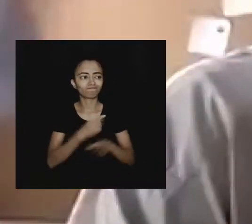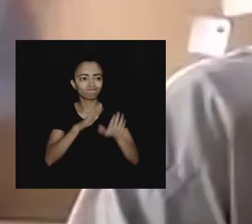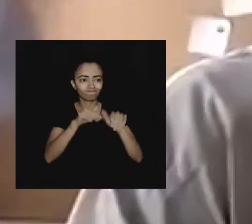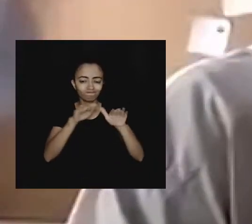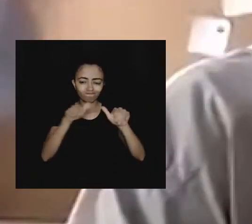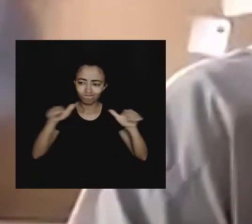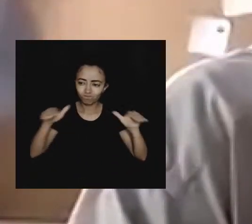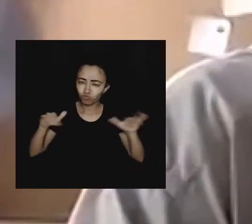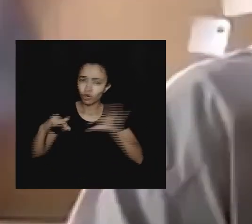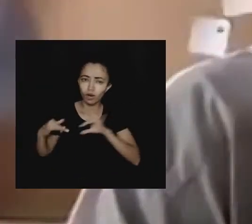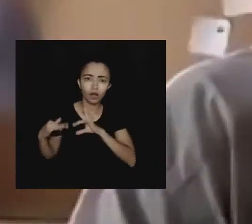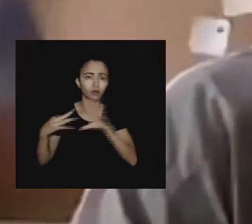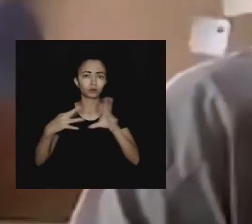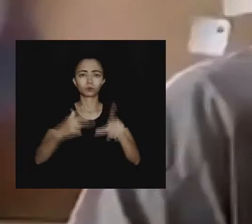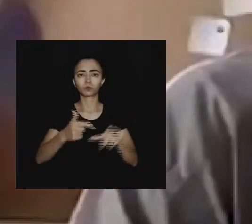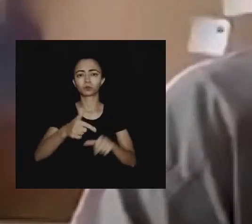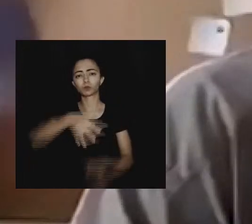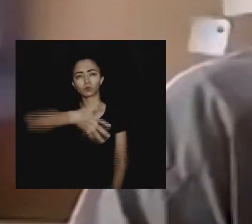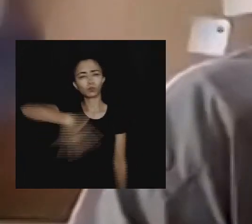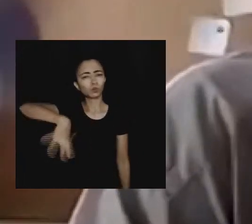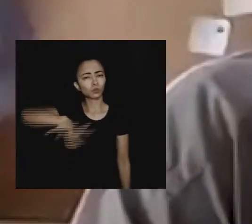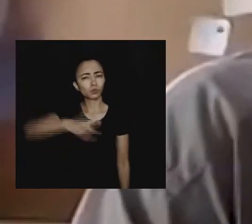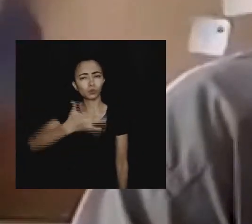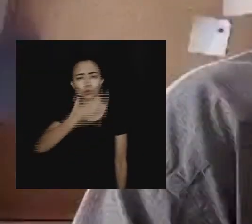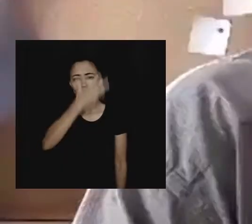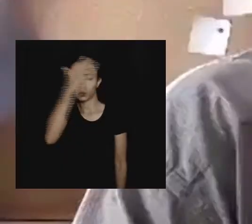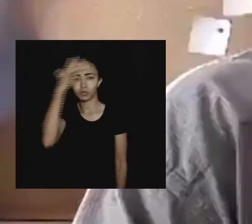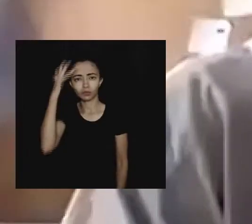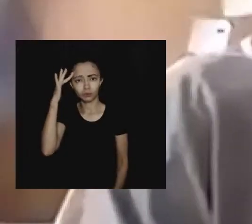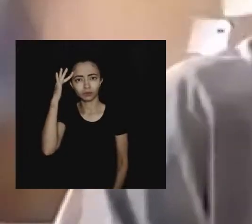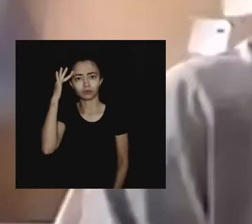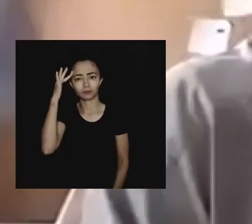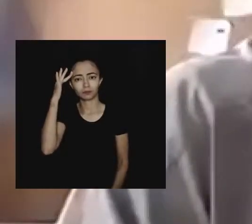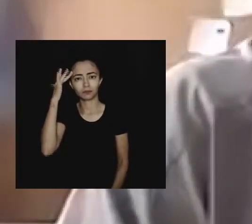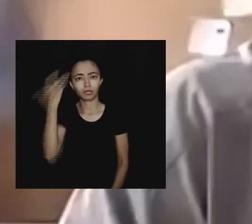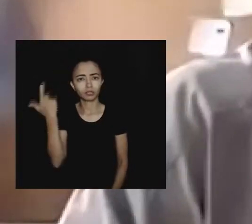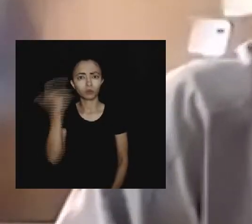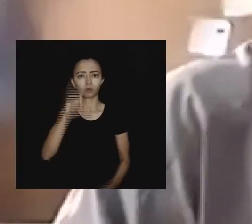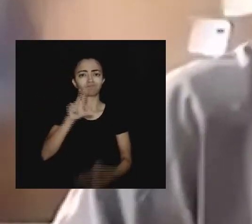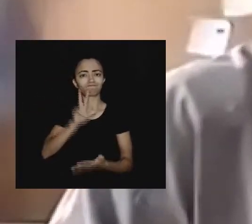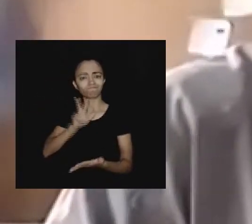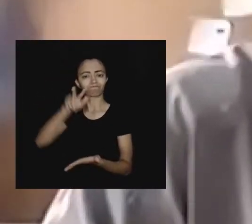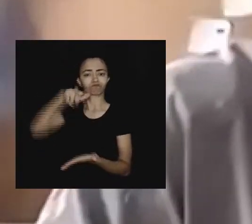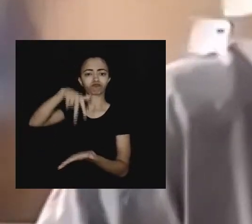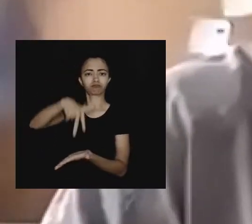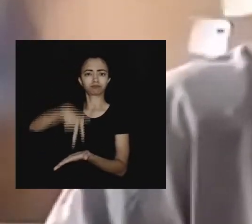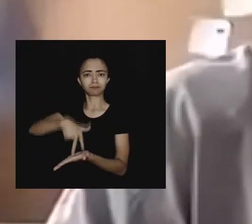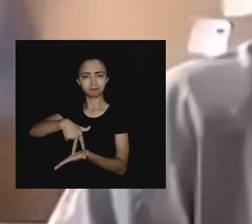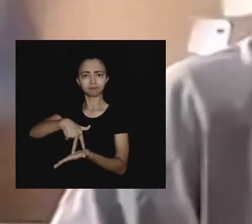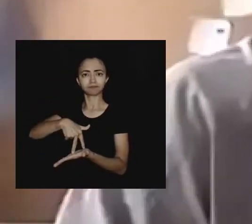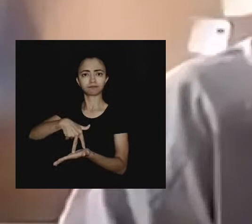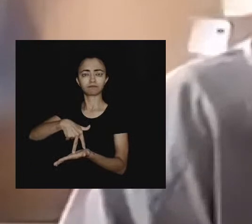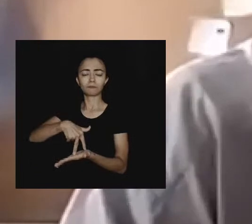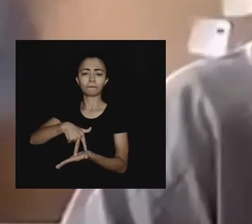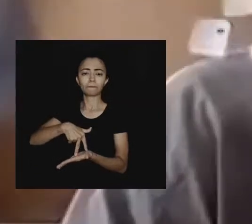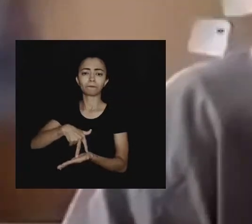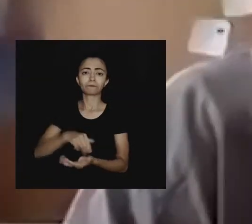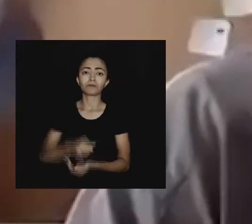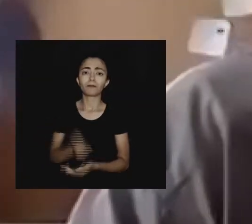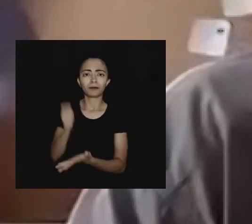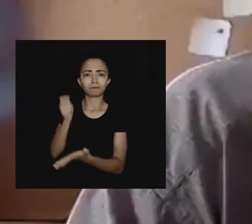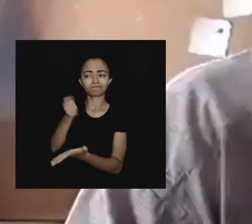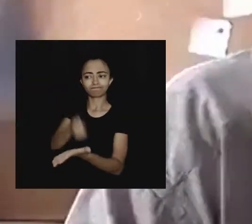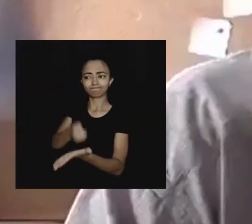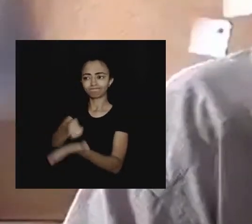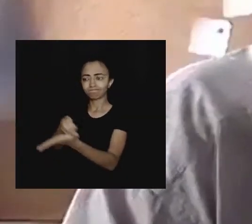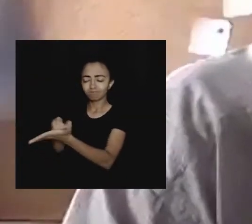This is why we are making a general call to everyone. So make your voices heard, your